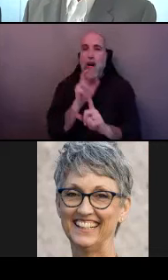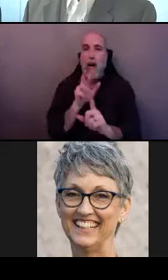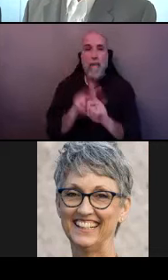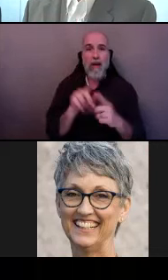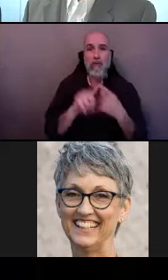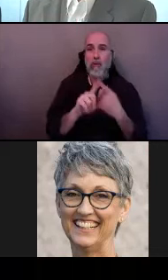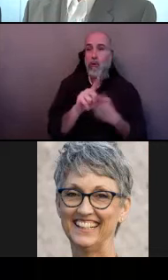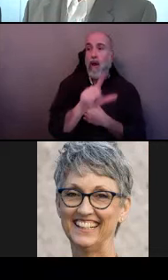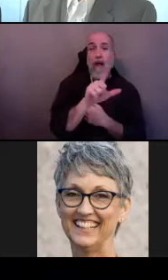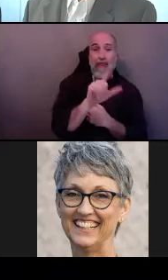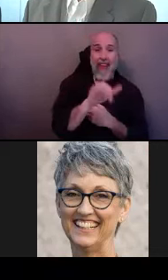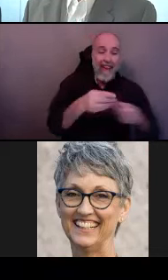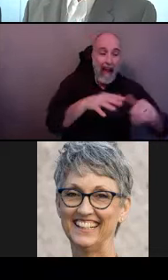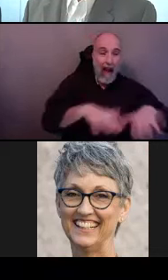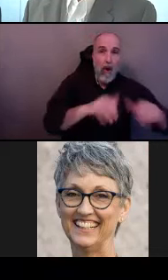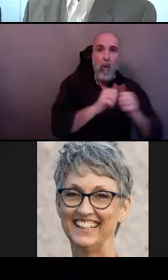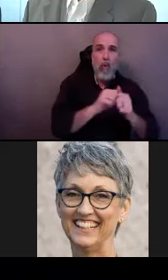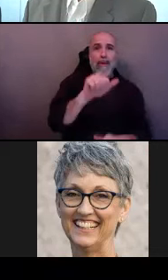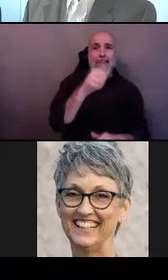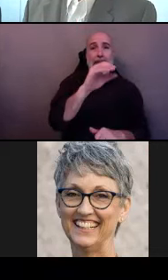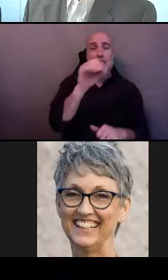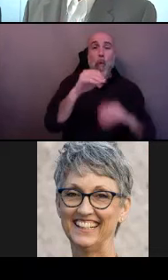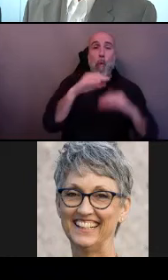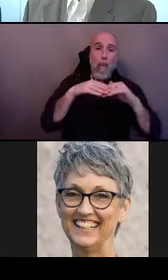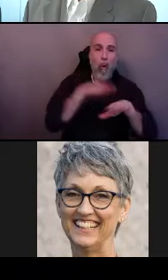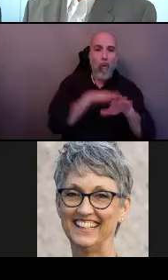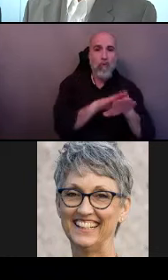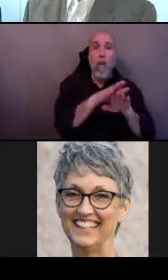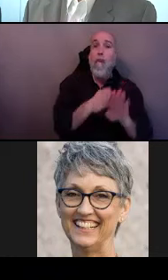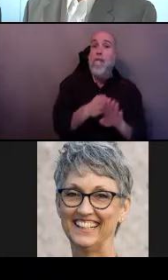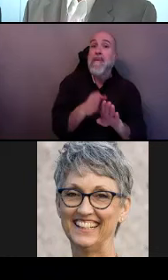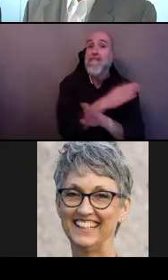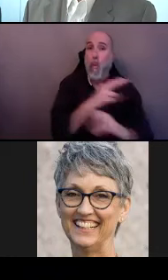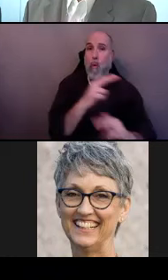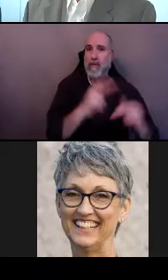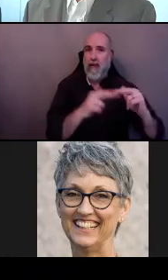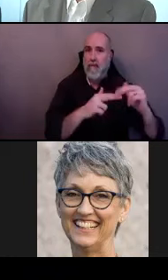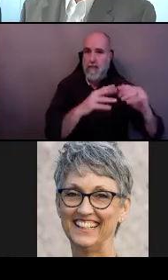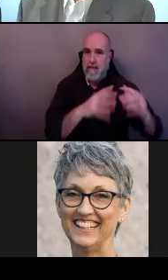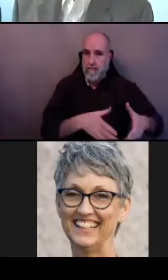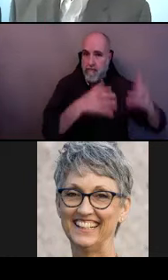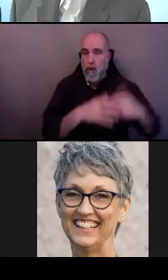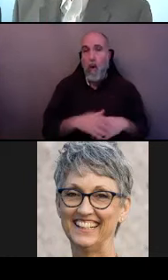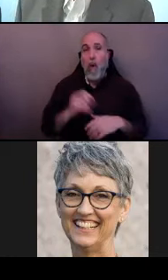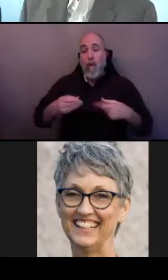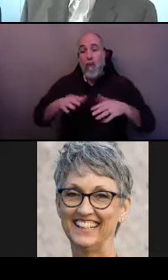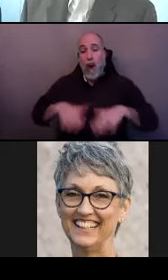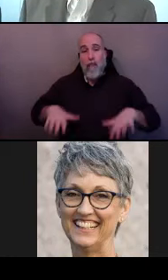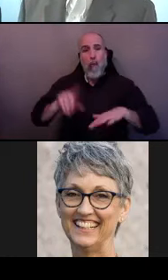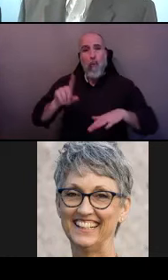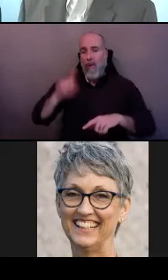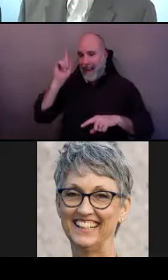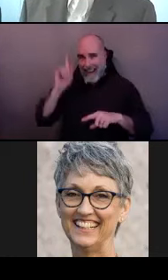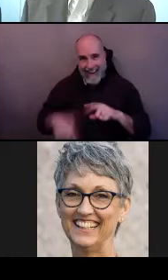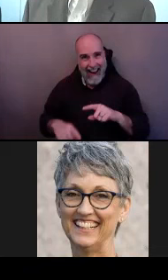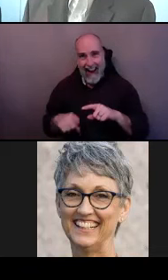lots with 10% or greater slope prior to development, or properties for which compliance cannot be achieved